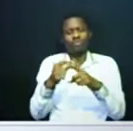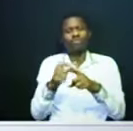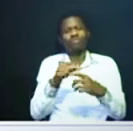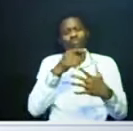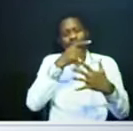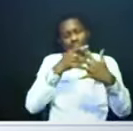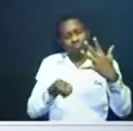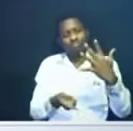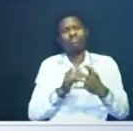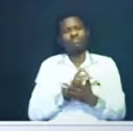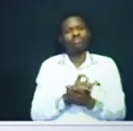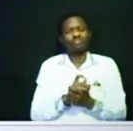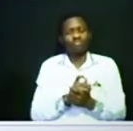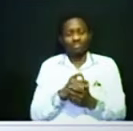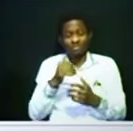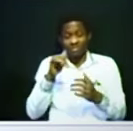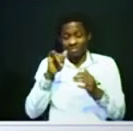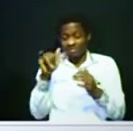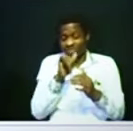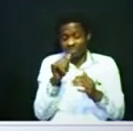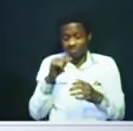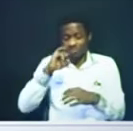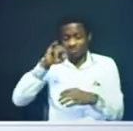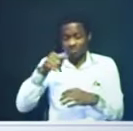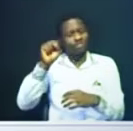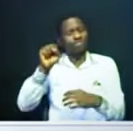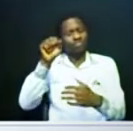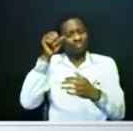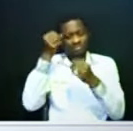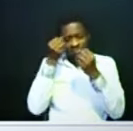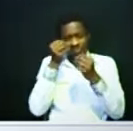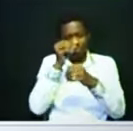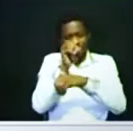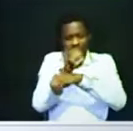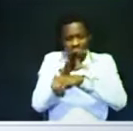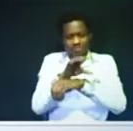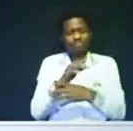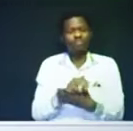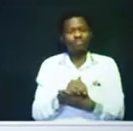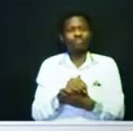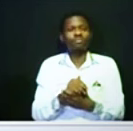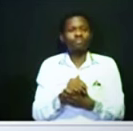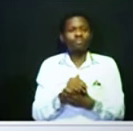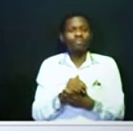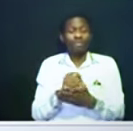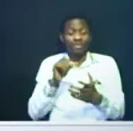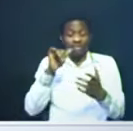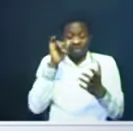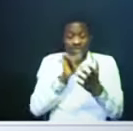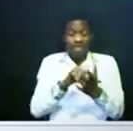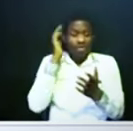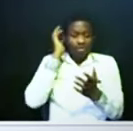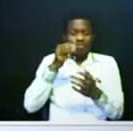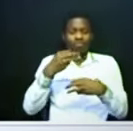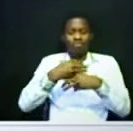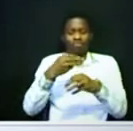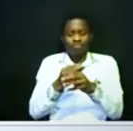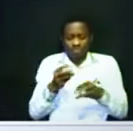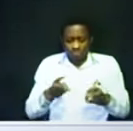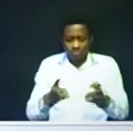As James advises. And thou shalt make thy way prosperous.